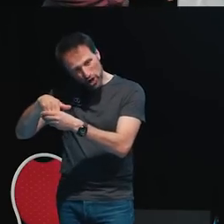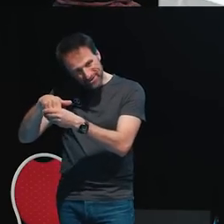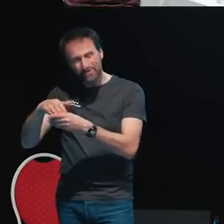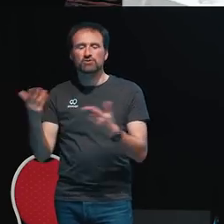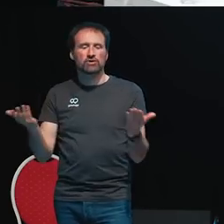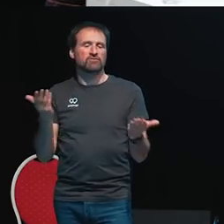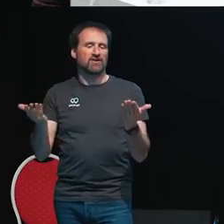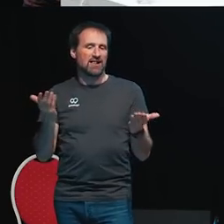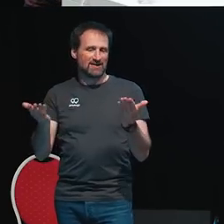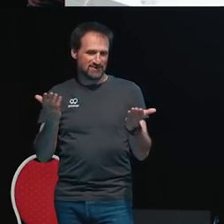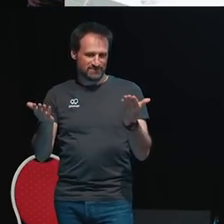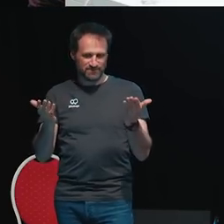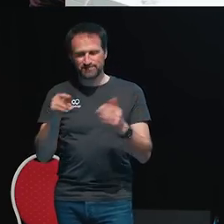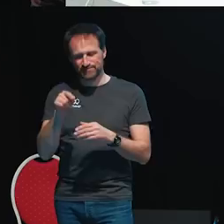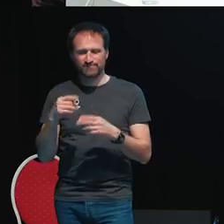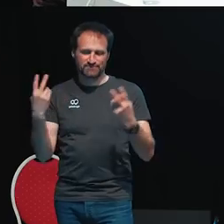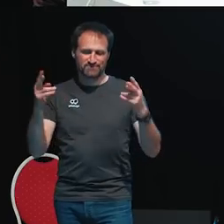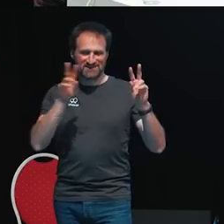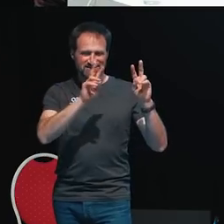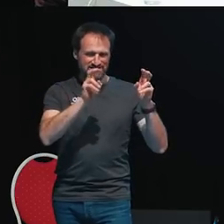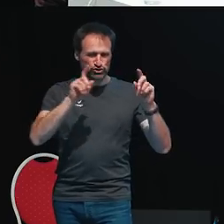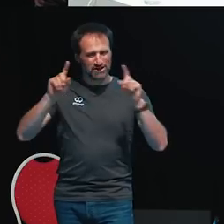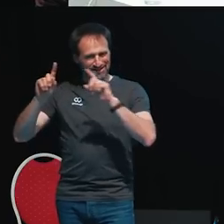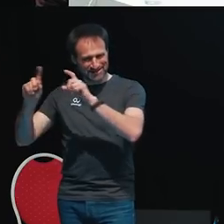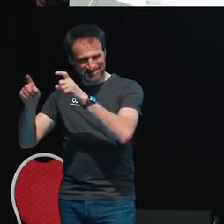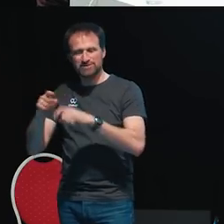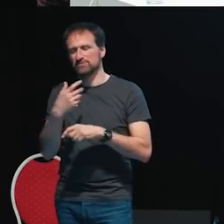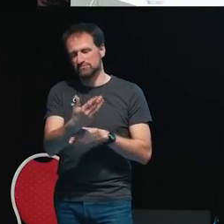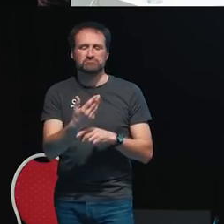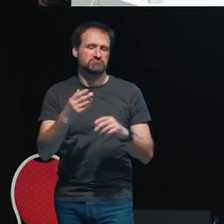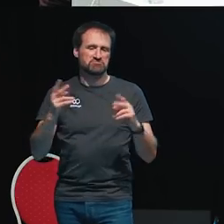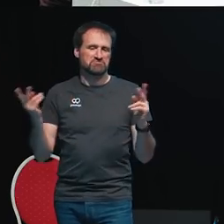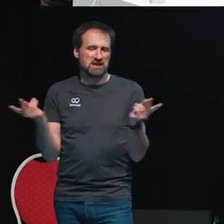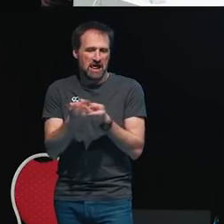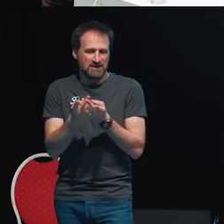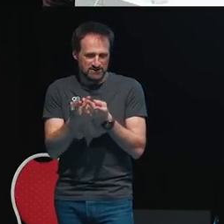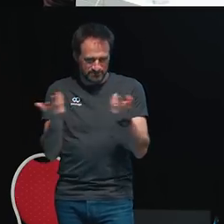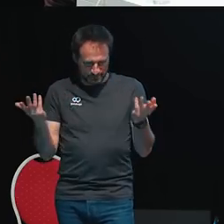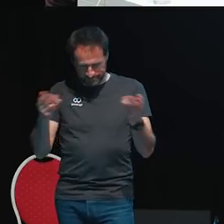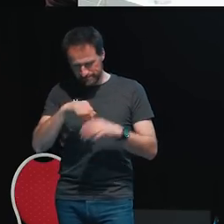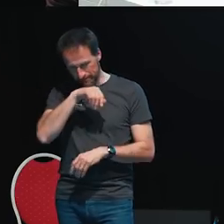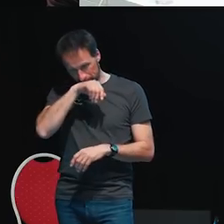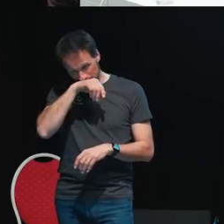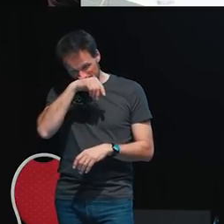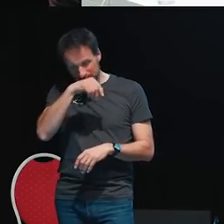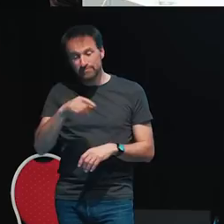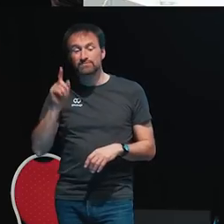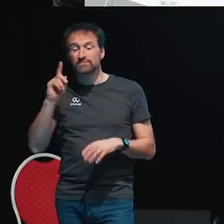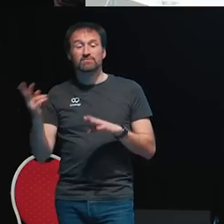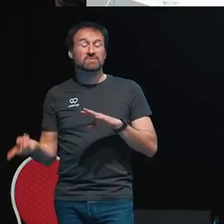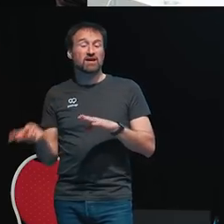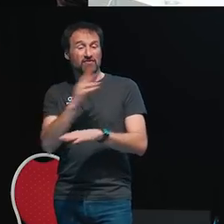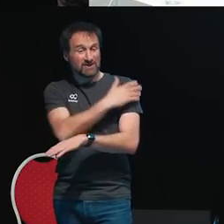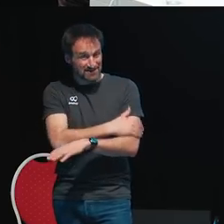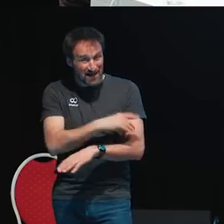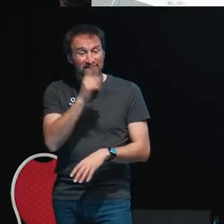why these 2 strings here are considered equal. On the other hand, whenever